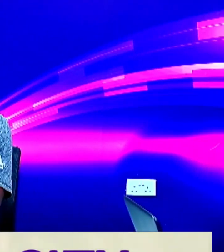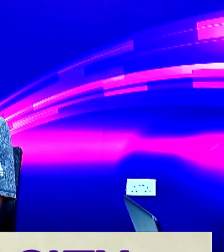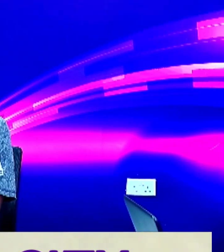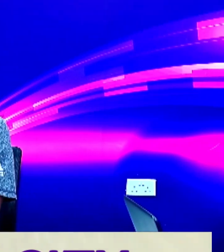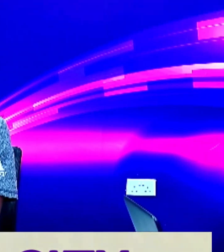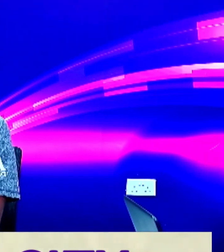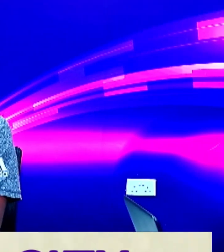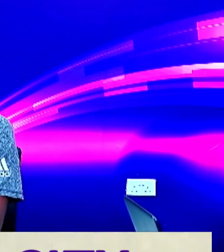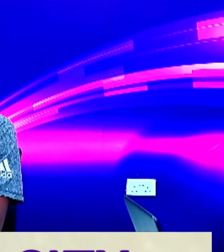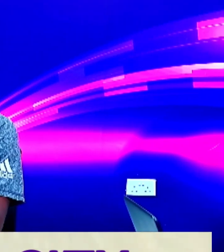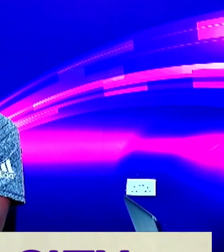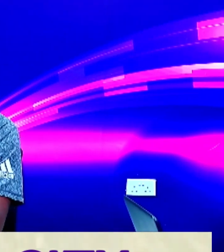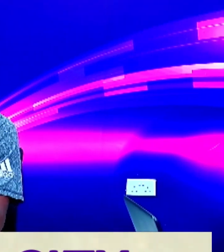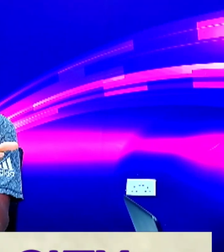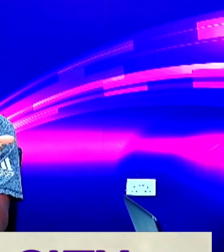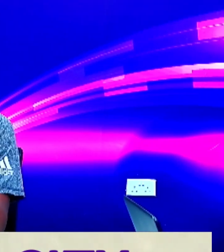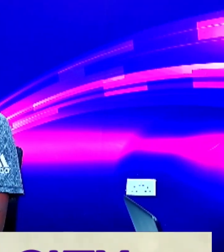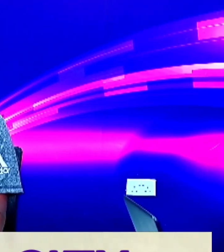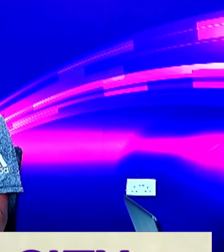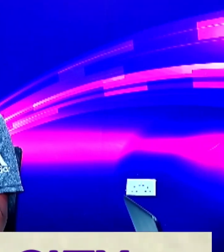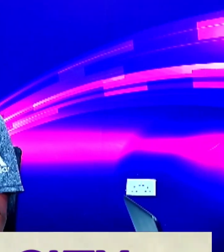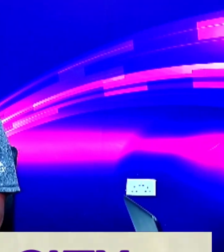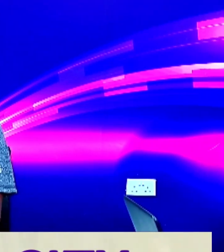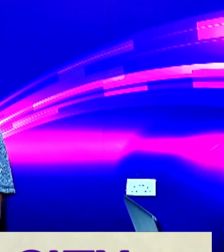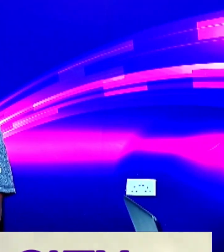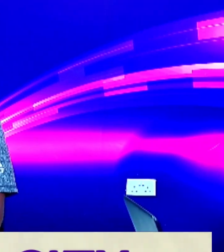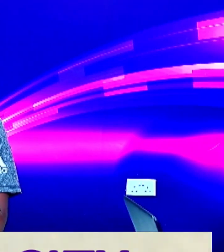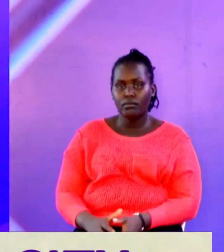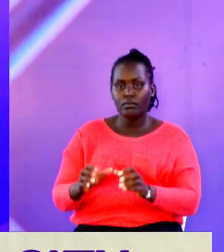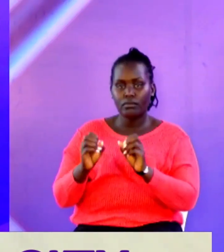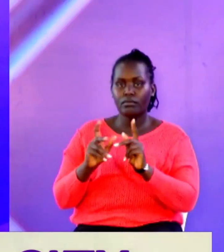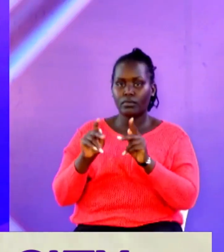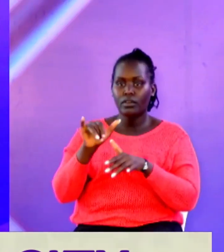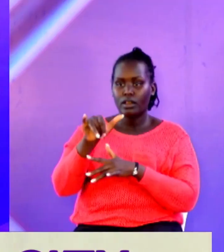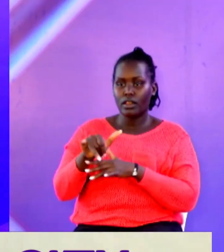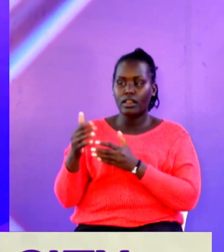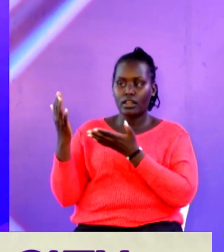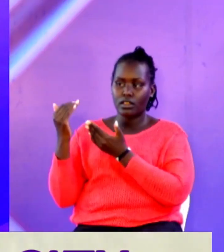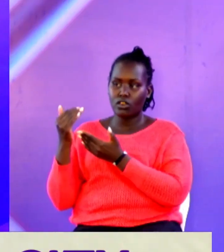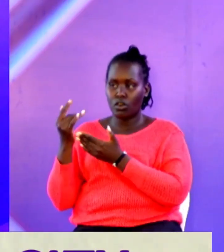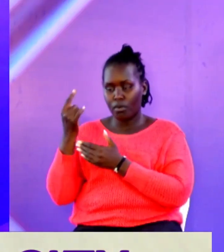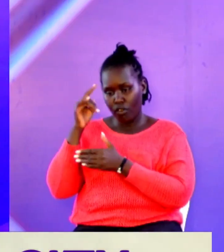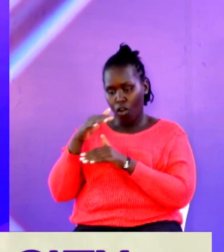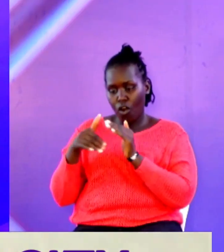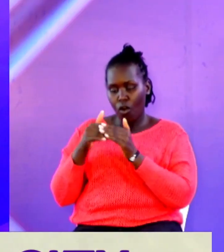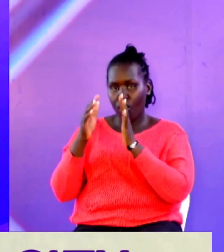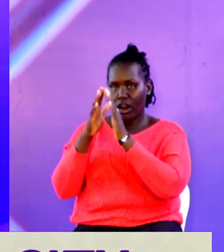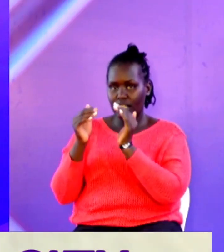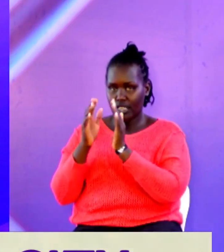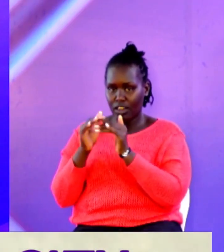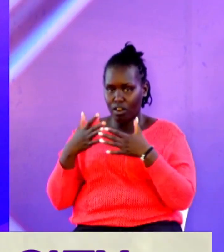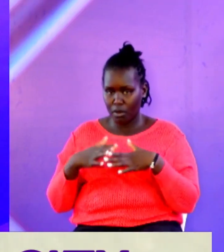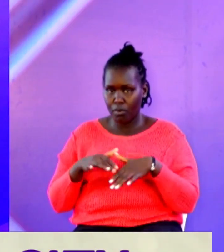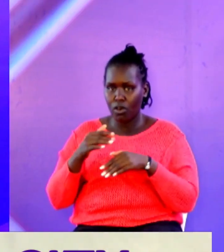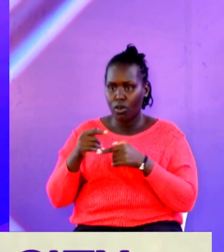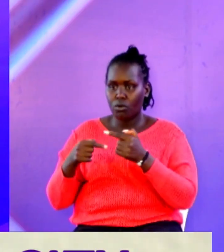will win come next season. So I believe, that is what I believe. Okay, and that is the hope of every Arsenal fans. Moving on